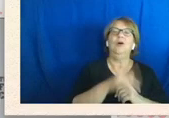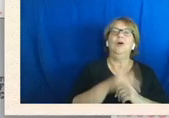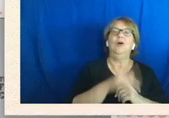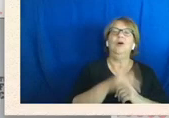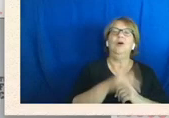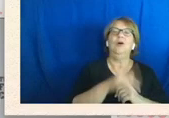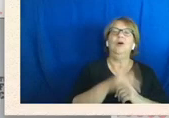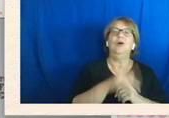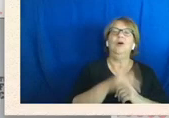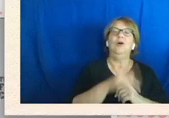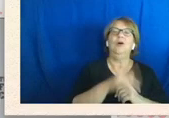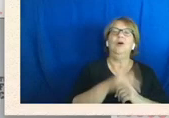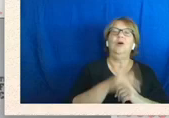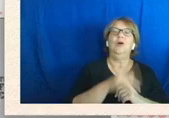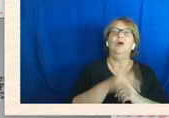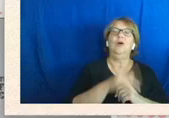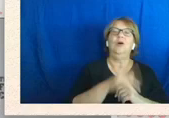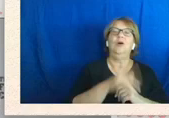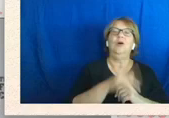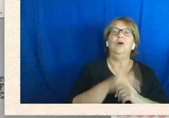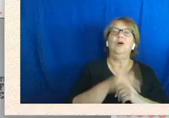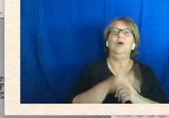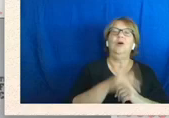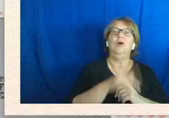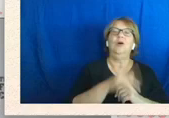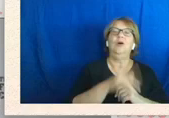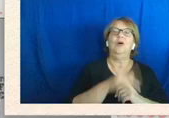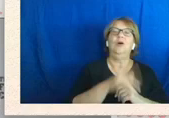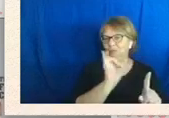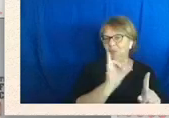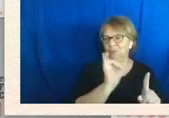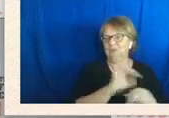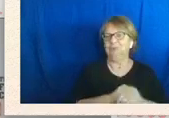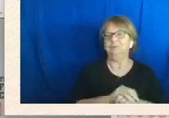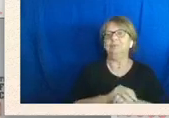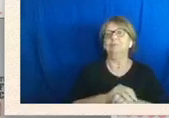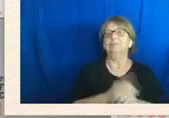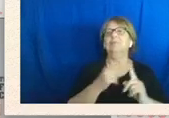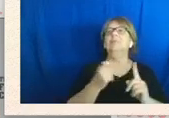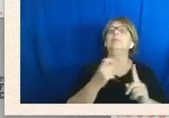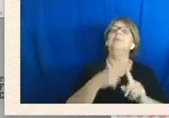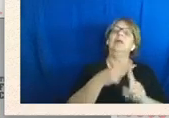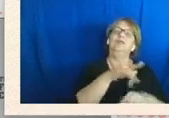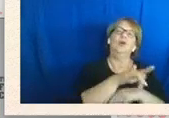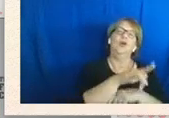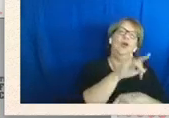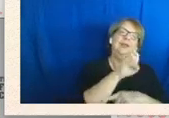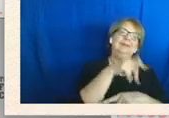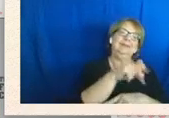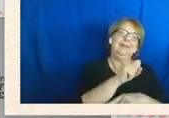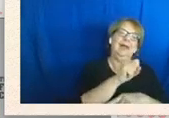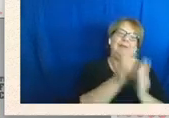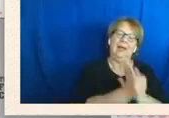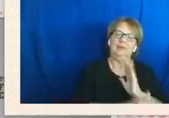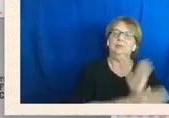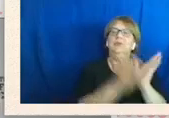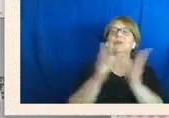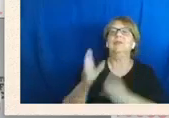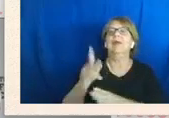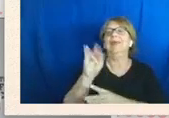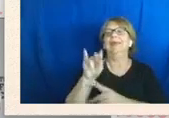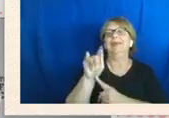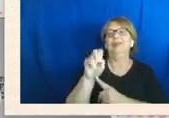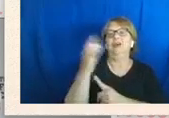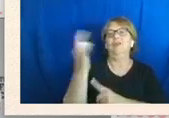the face-to-face conference. You might know her from that as well, in addition to being an early steps expert. And then it's going to be Keynote Friday once again.